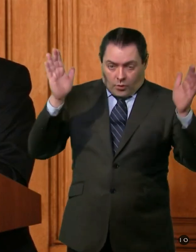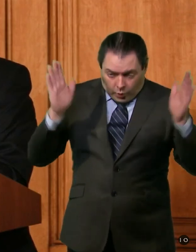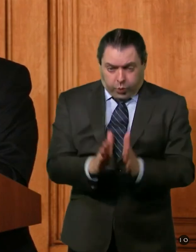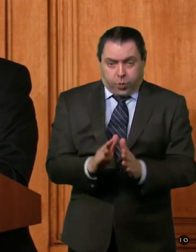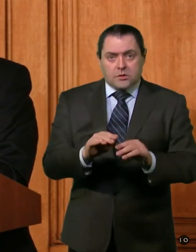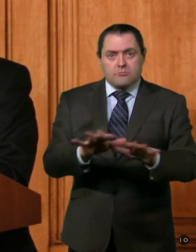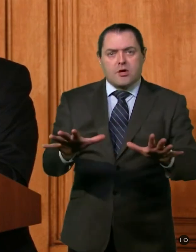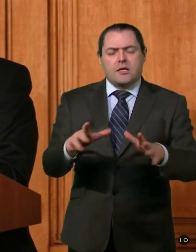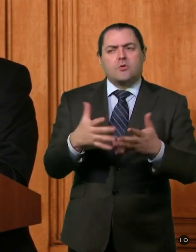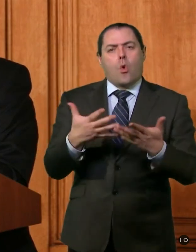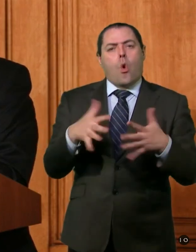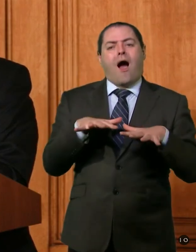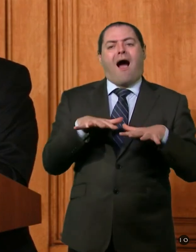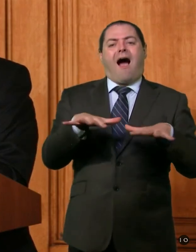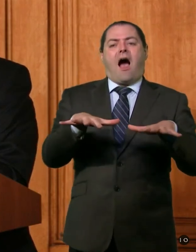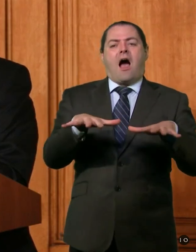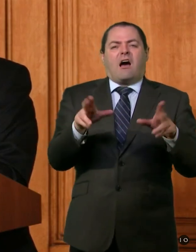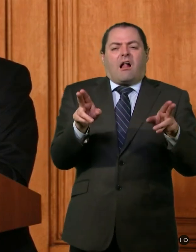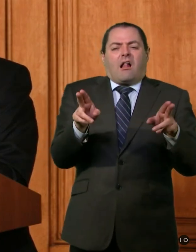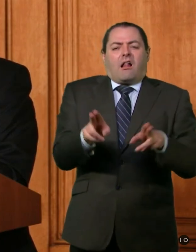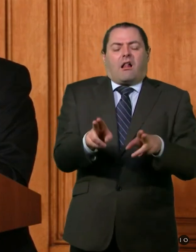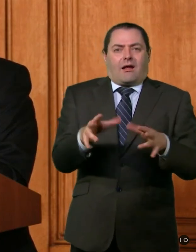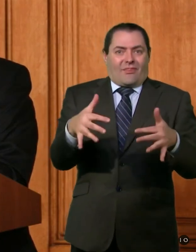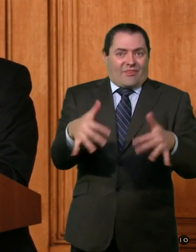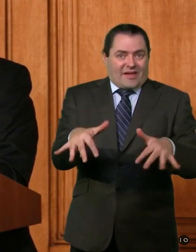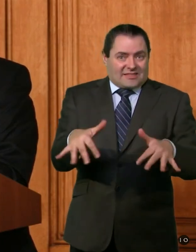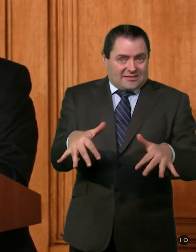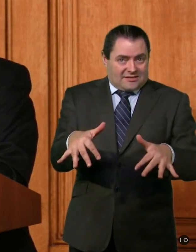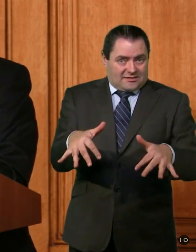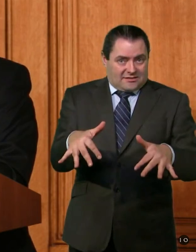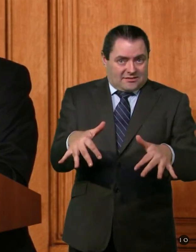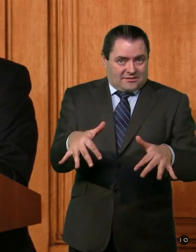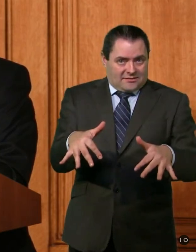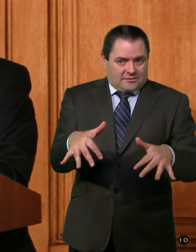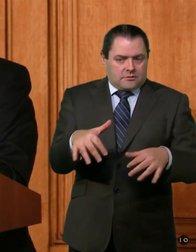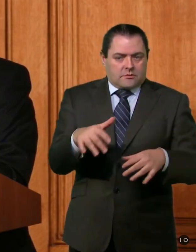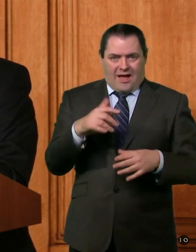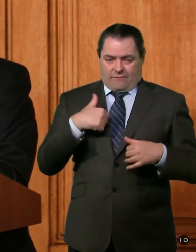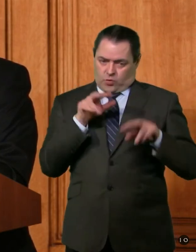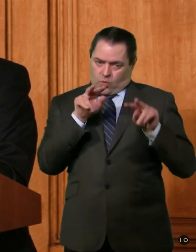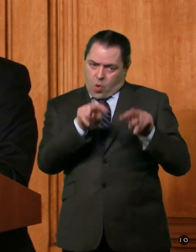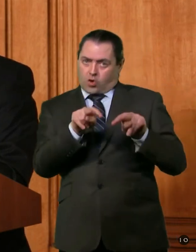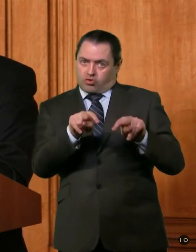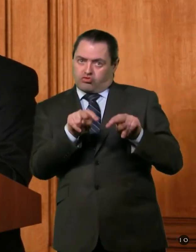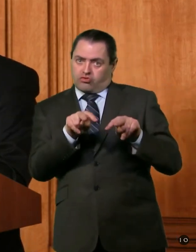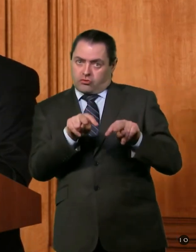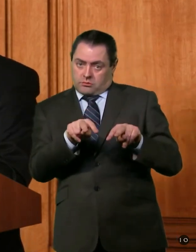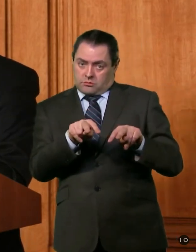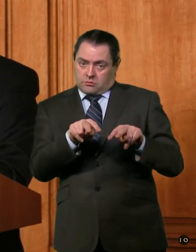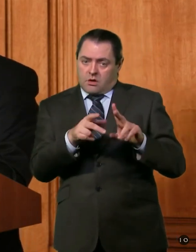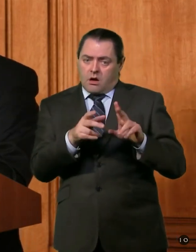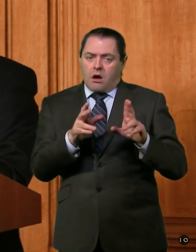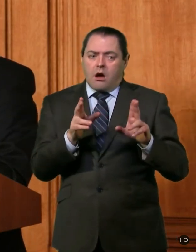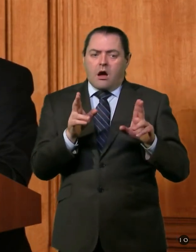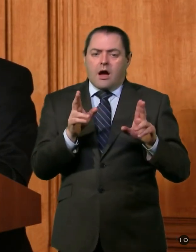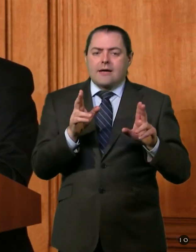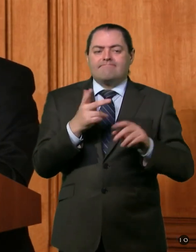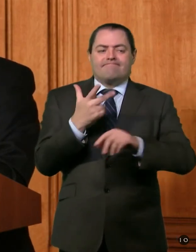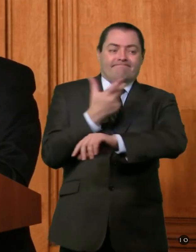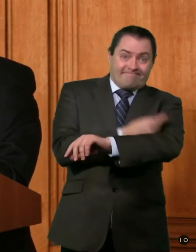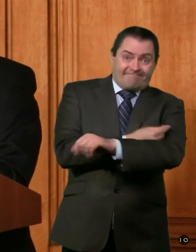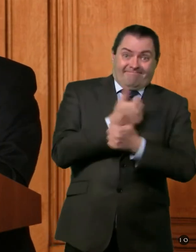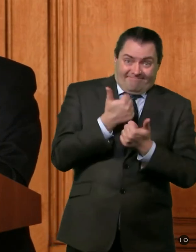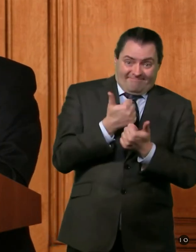of further questions about the future deployment of vaccines after